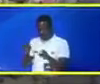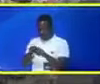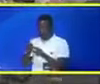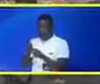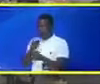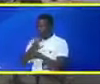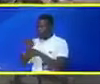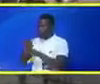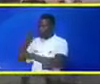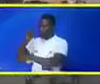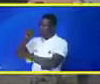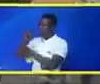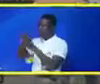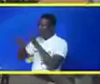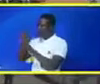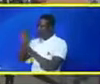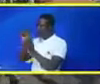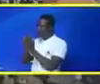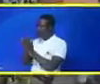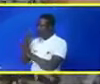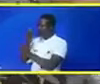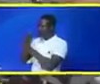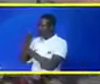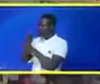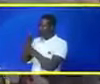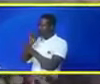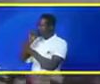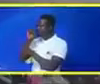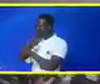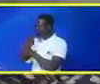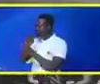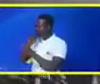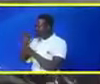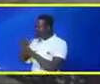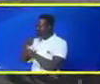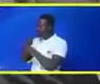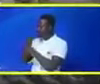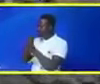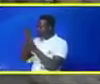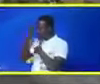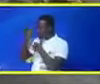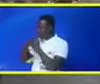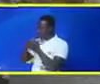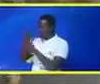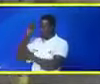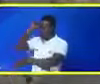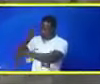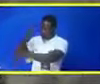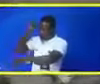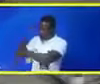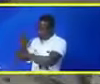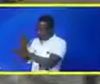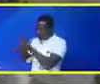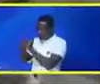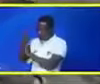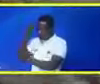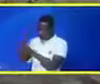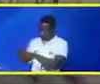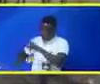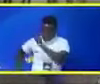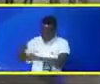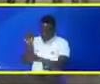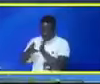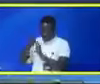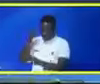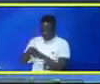every spirit that is back of infirmities in the name of Jesus Christ. Now